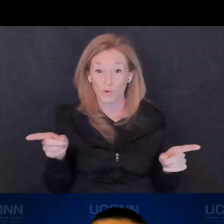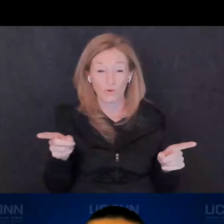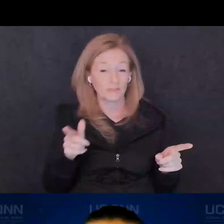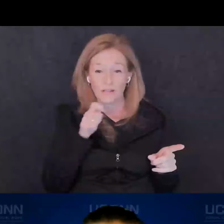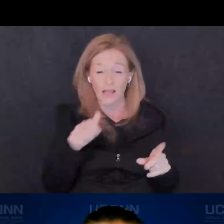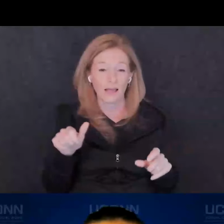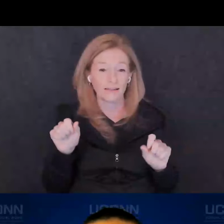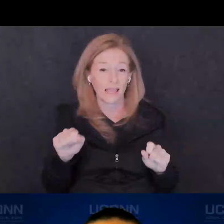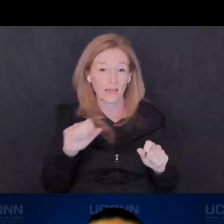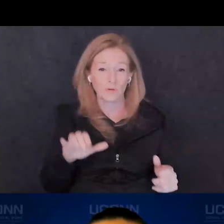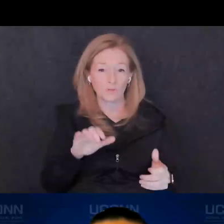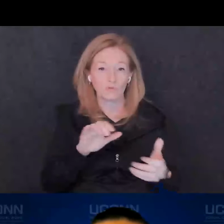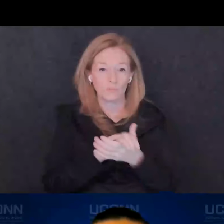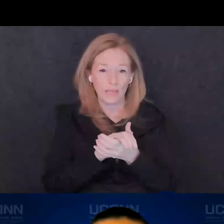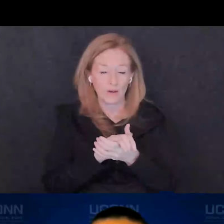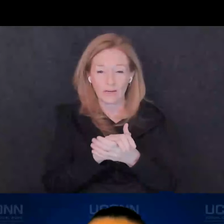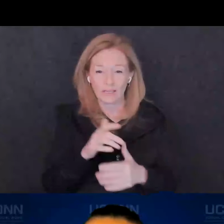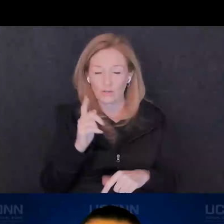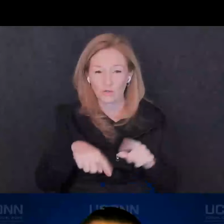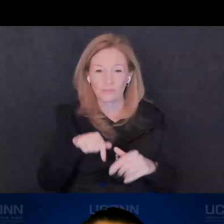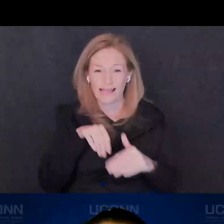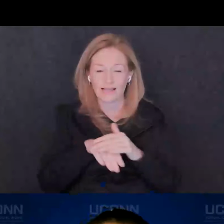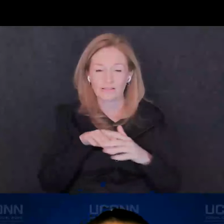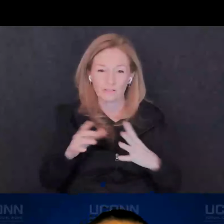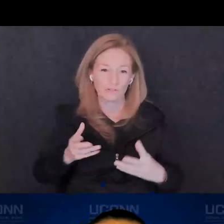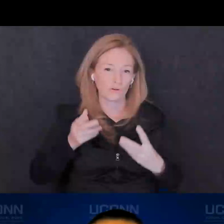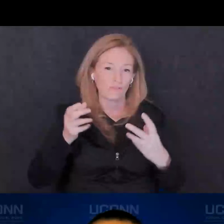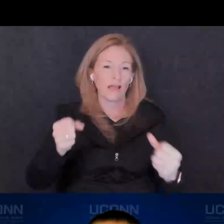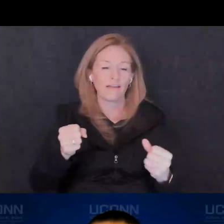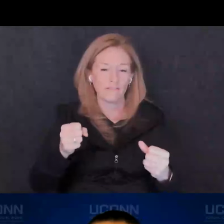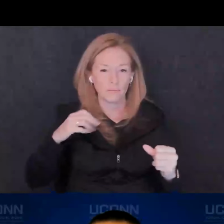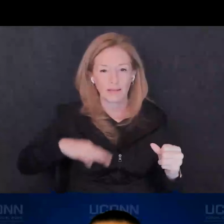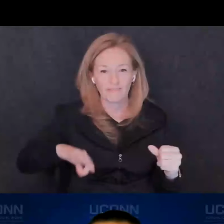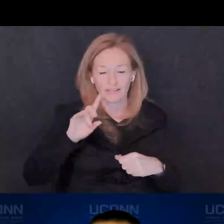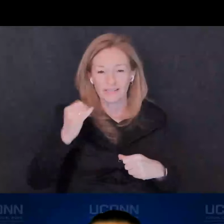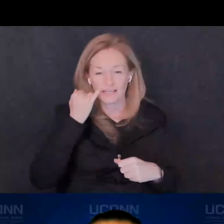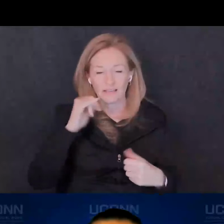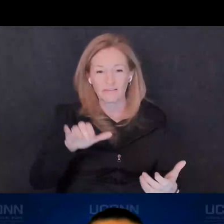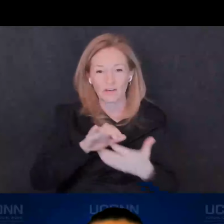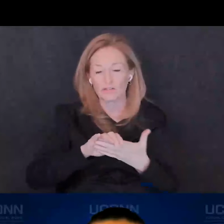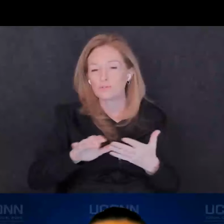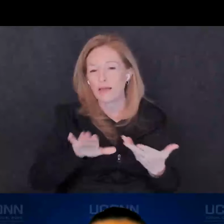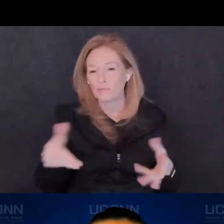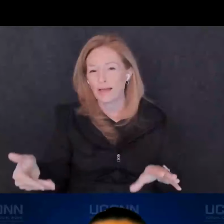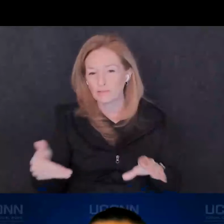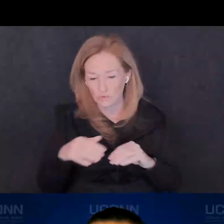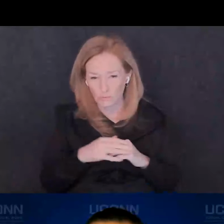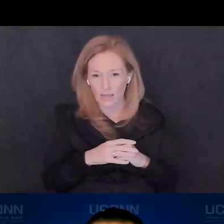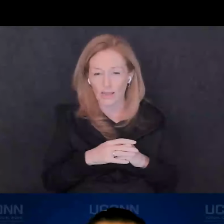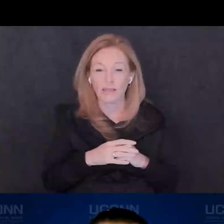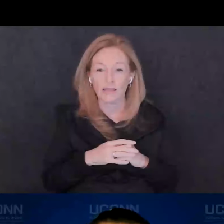access survivor benefits of their spouses once their spouse passed away. They often